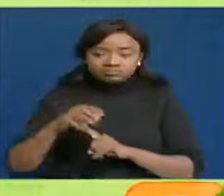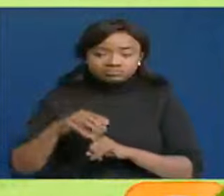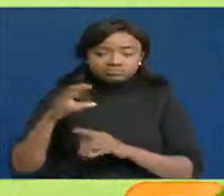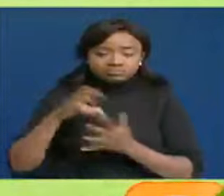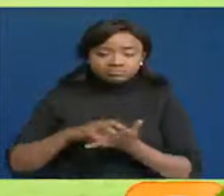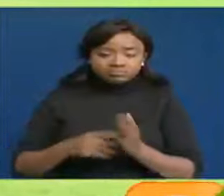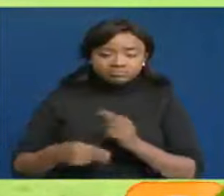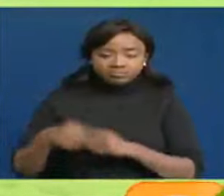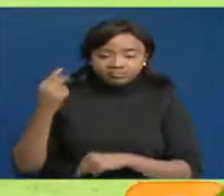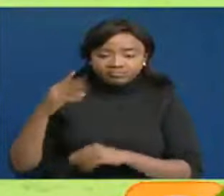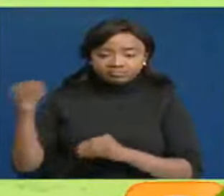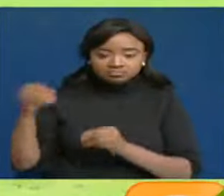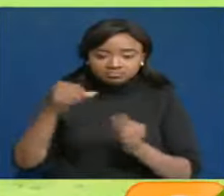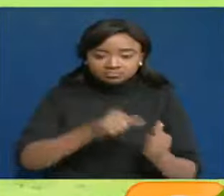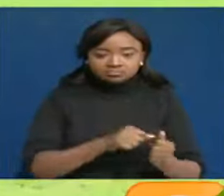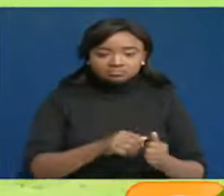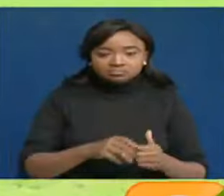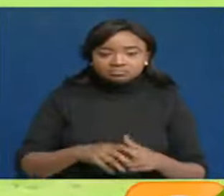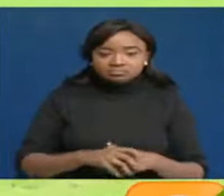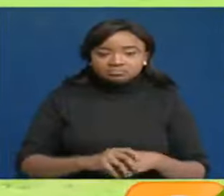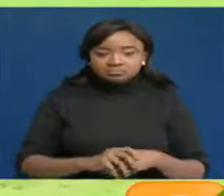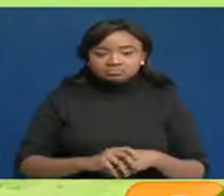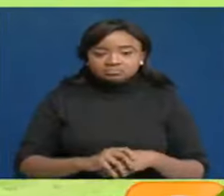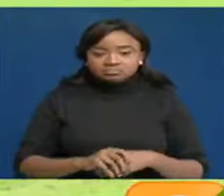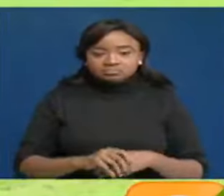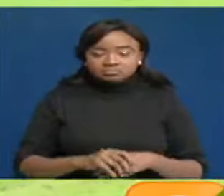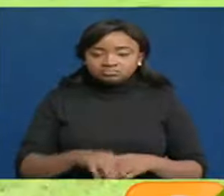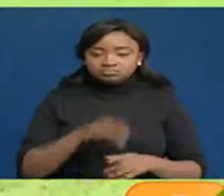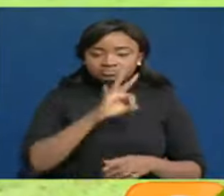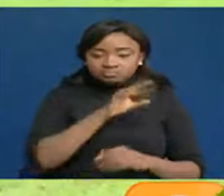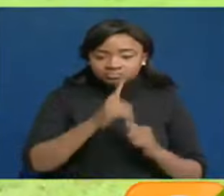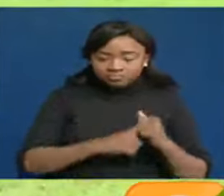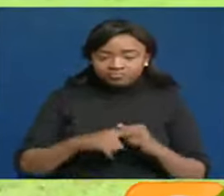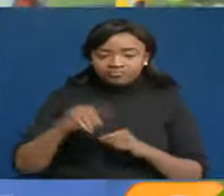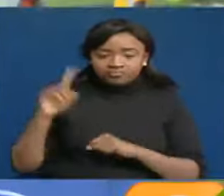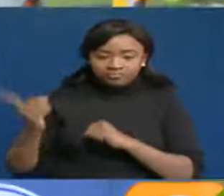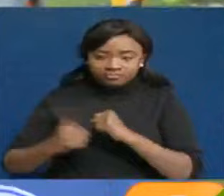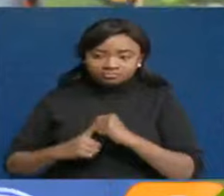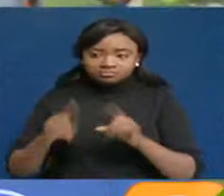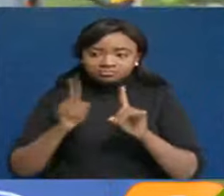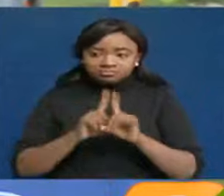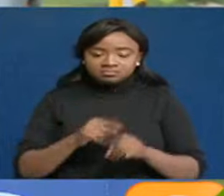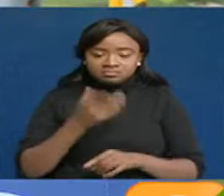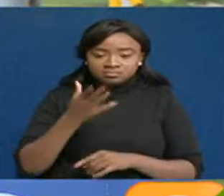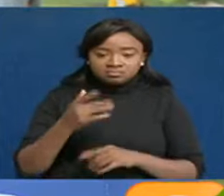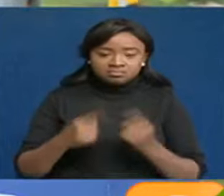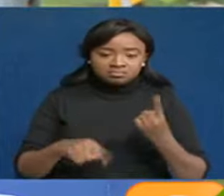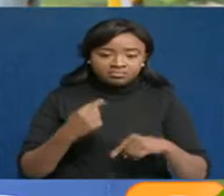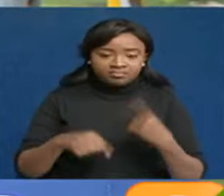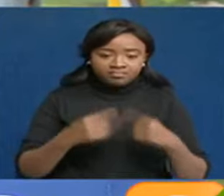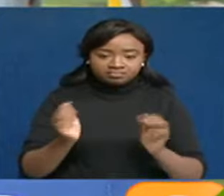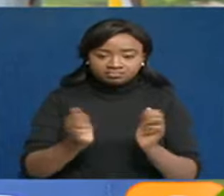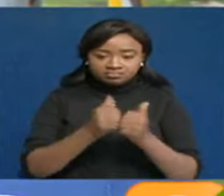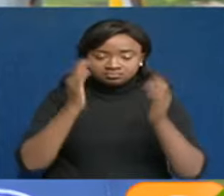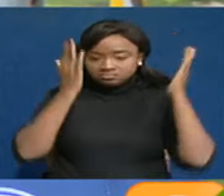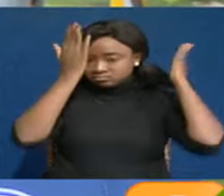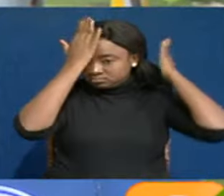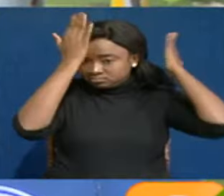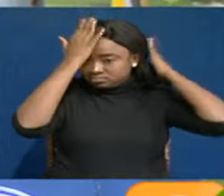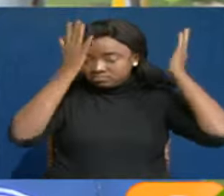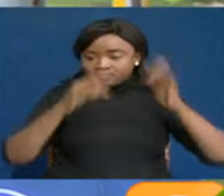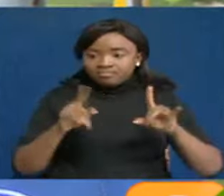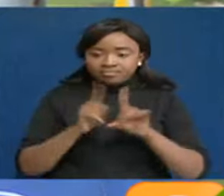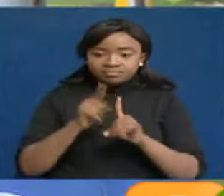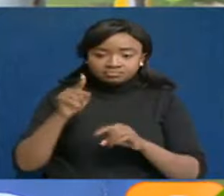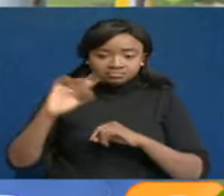after thrashing fellow varsity side Mean Machine 36-6 at the Masinde Muliro grounds in Kakamega. Not to